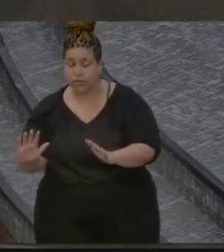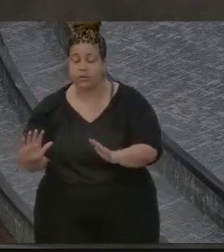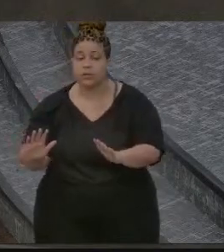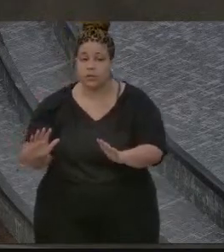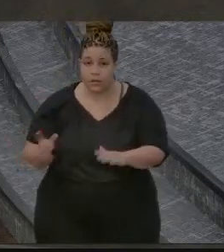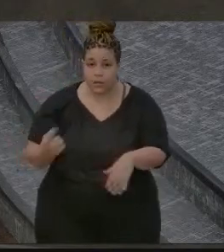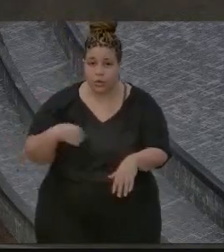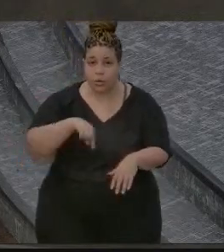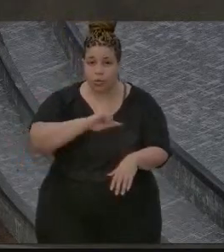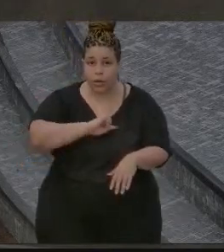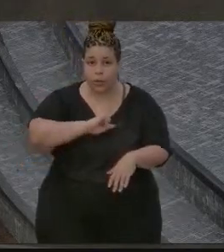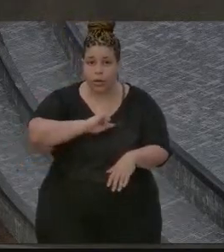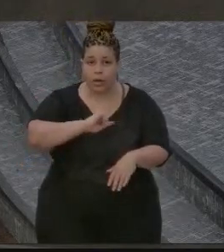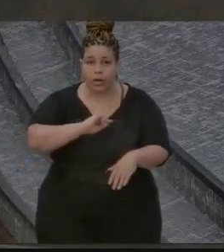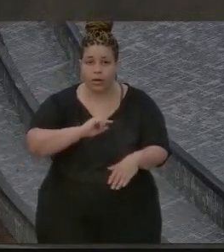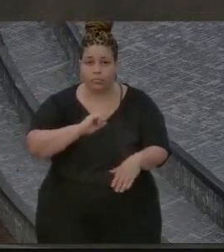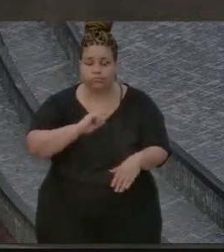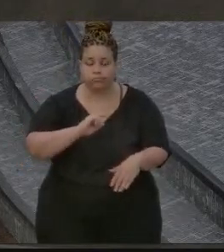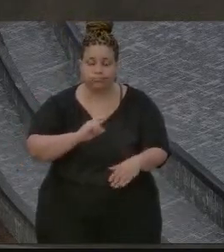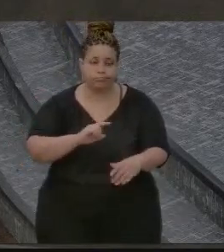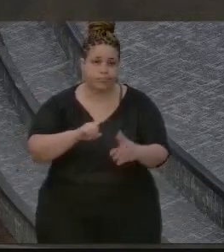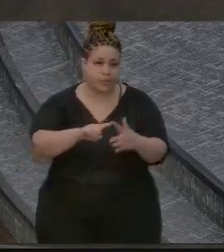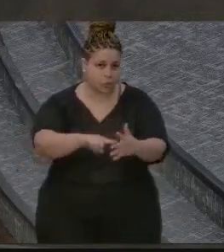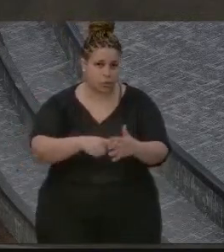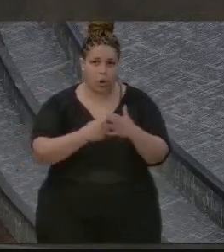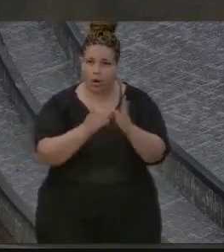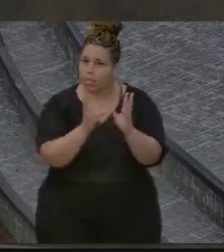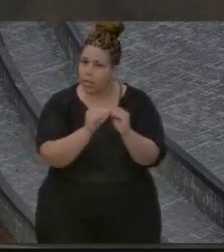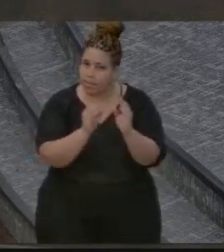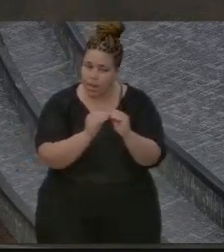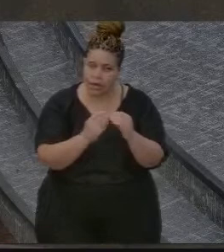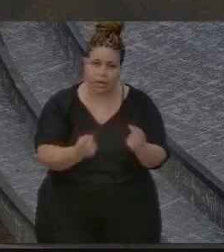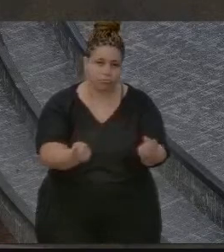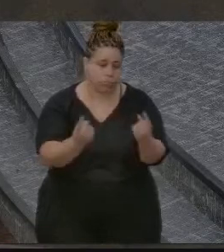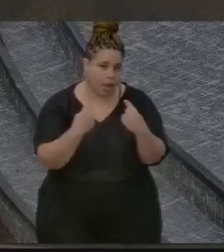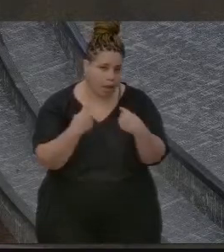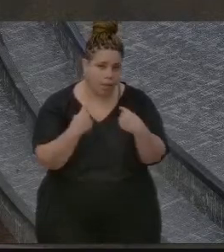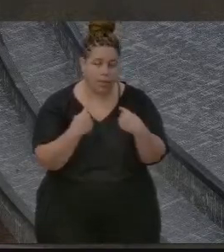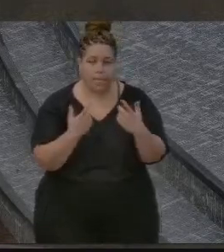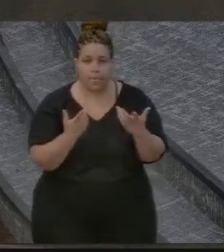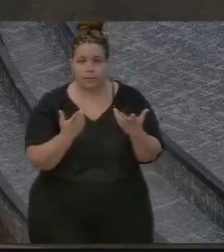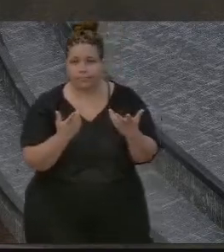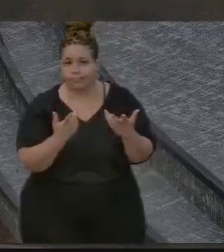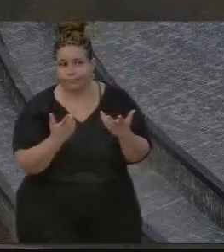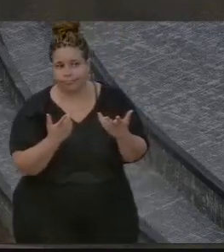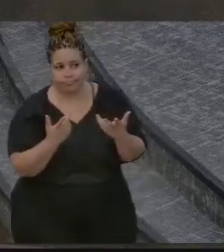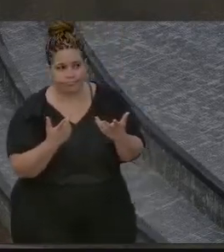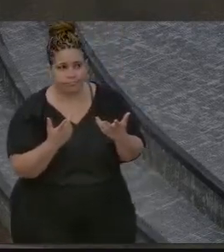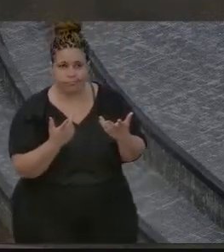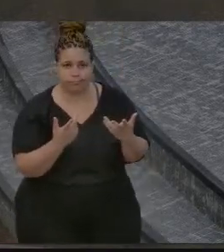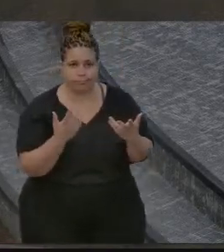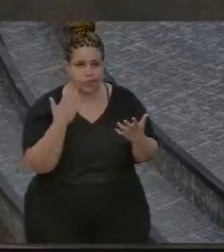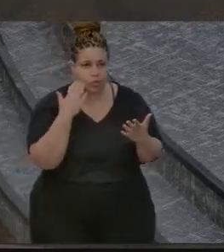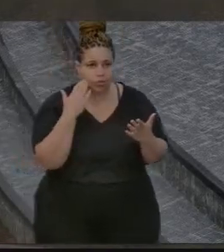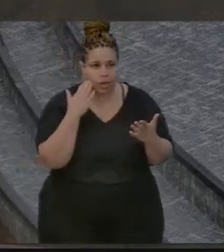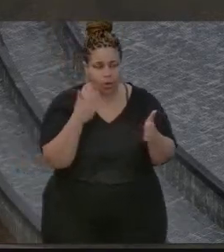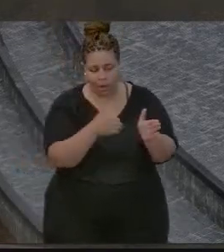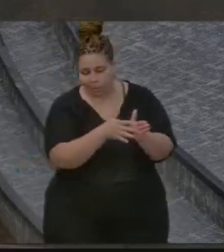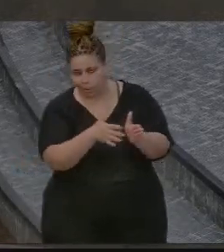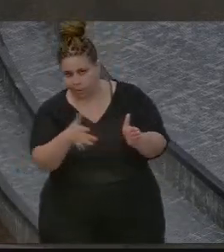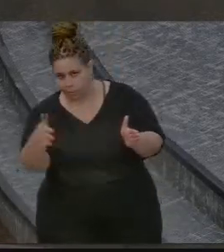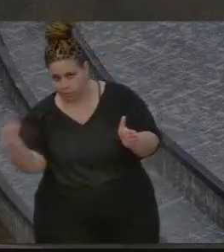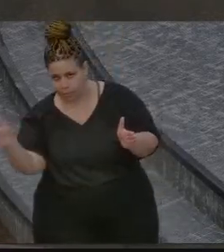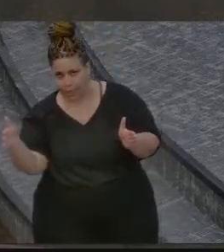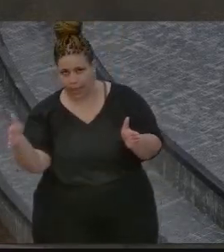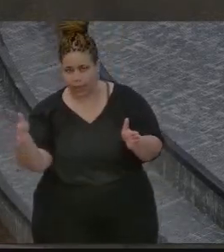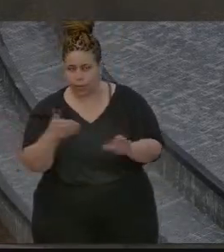we'll come to the meeting. And so we'll, between now and then, we'll meet just to try to give give a